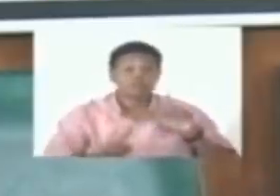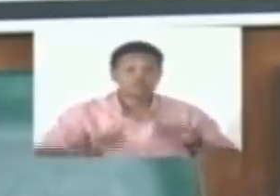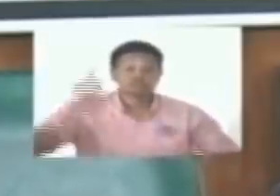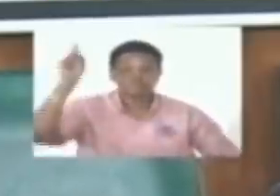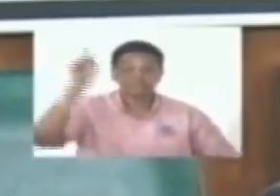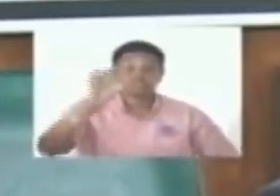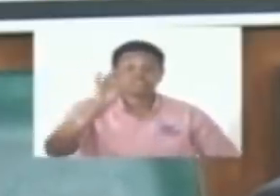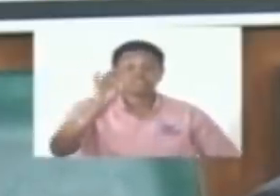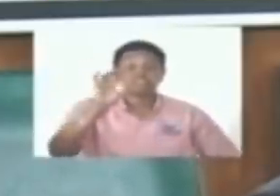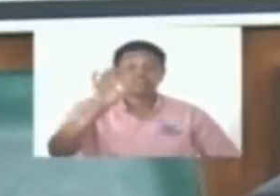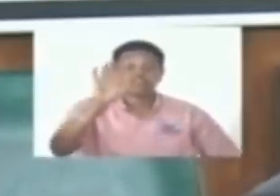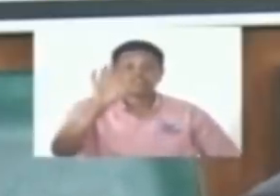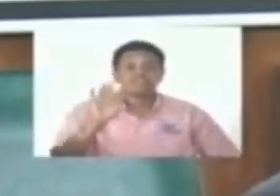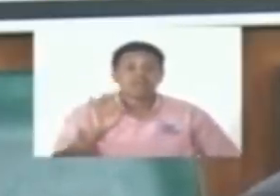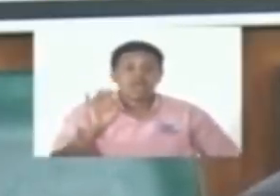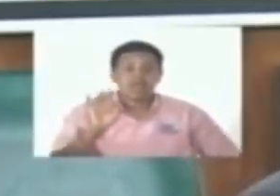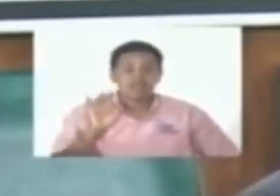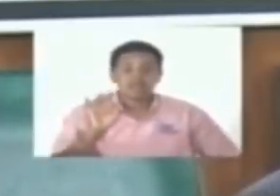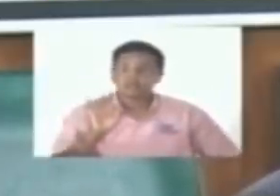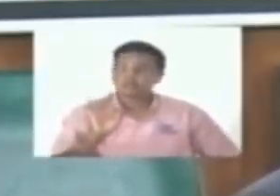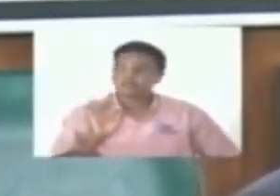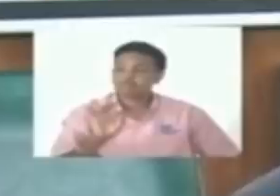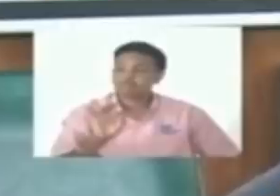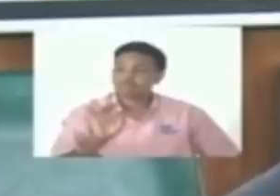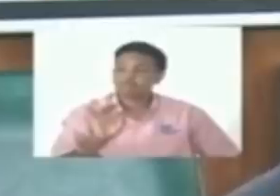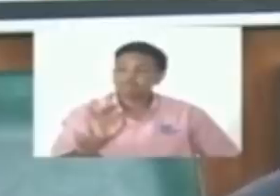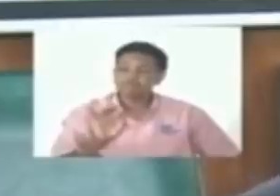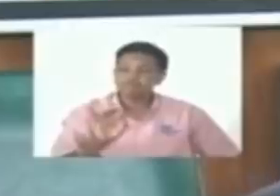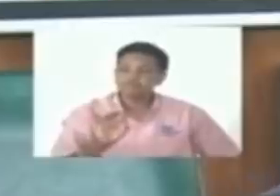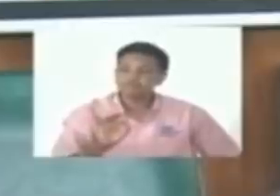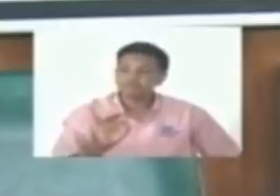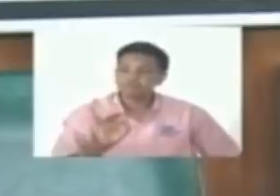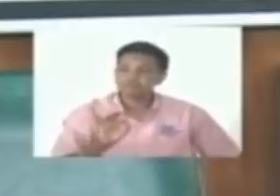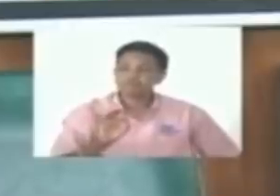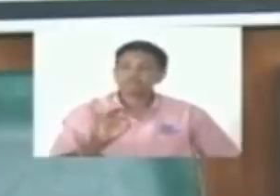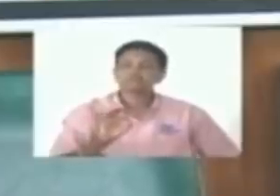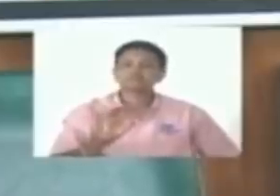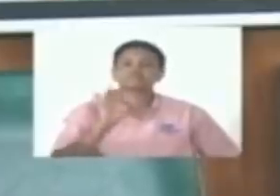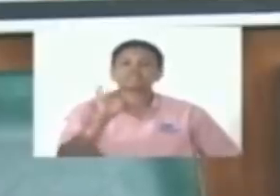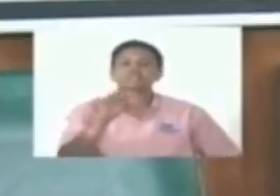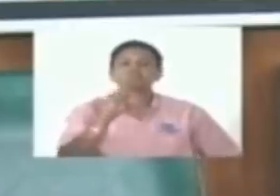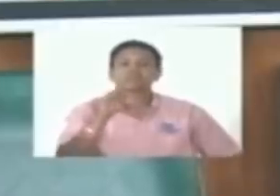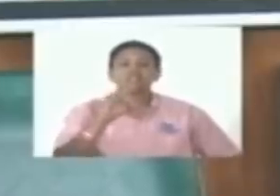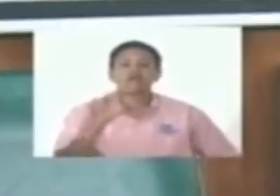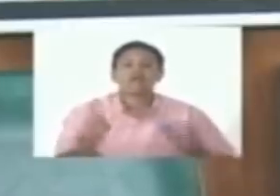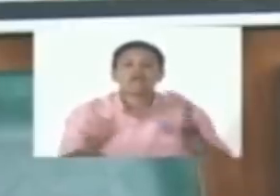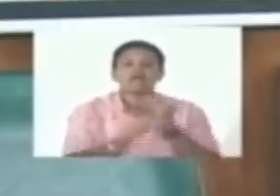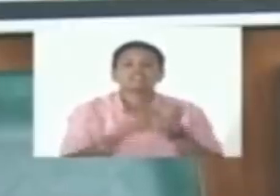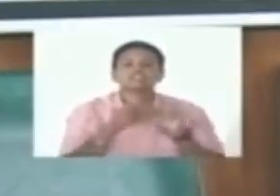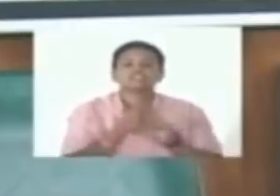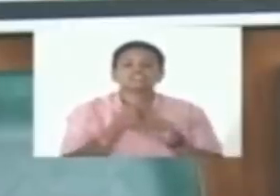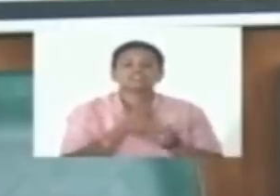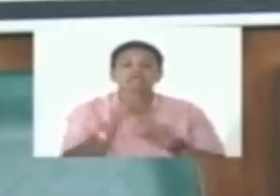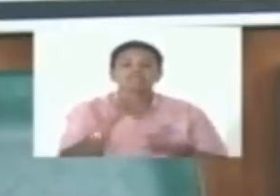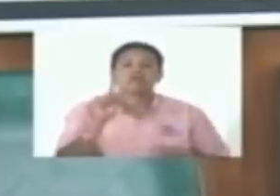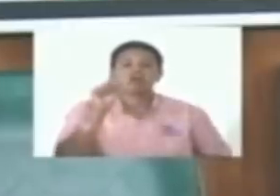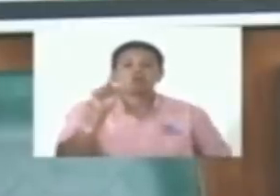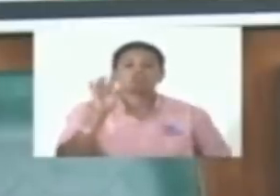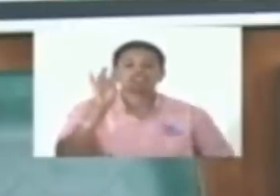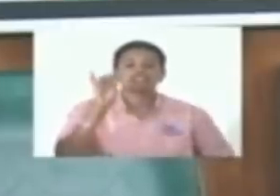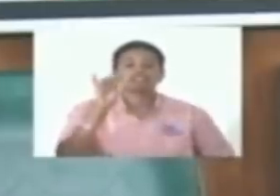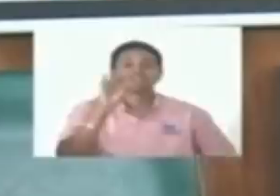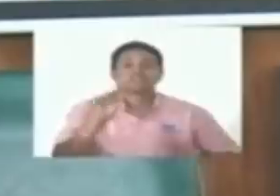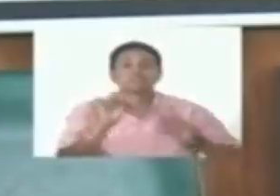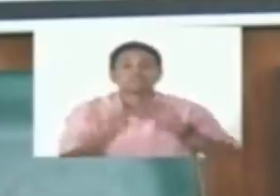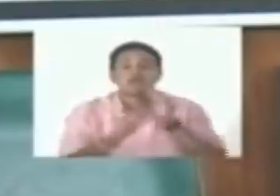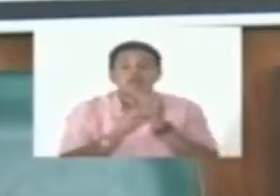to 759. This, Mr. Speaker, is a significant addition of 170